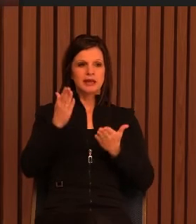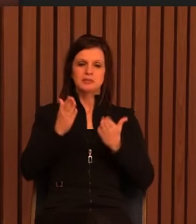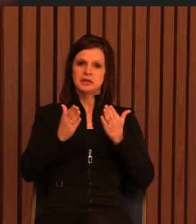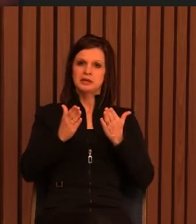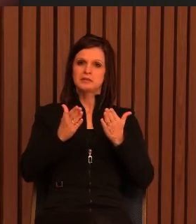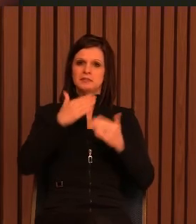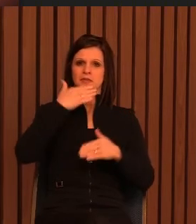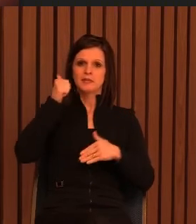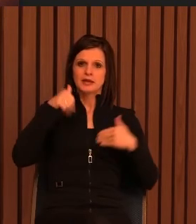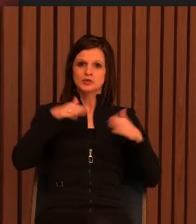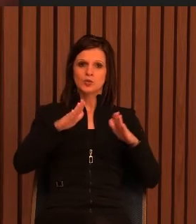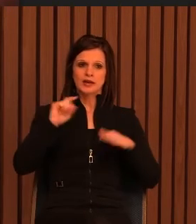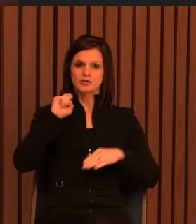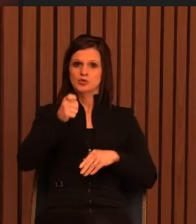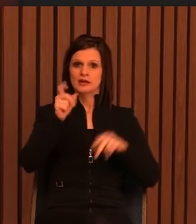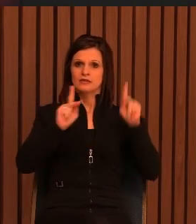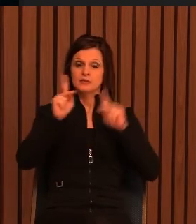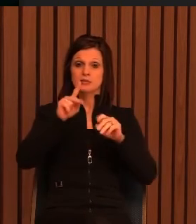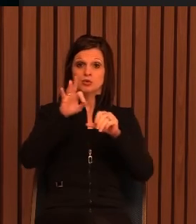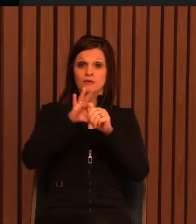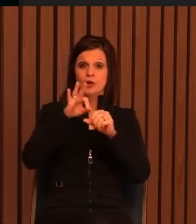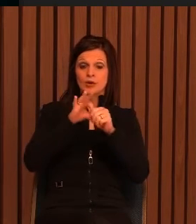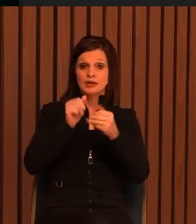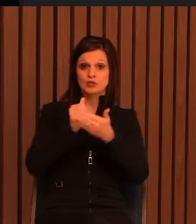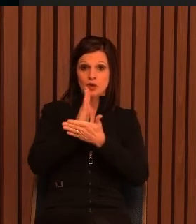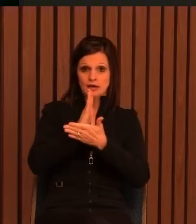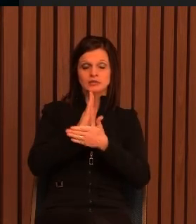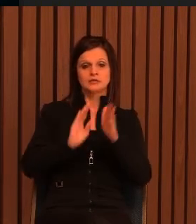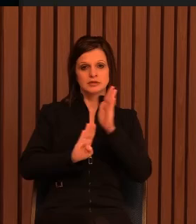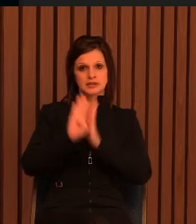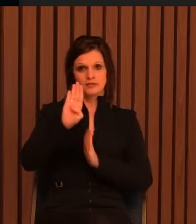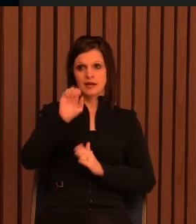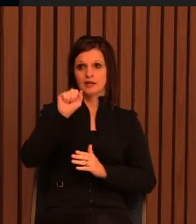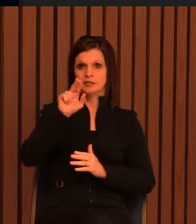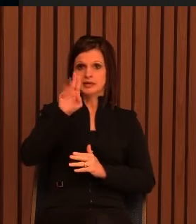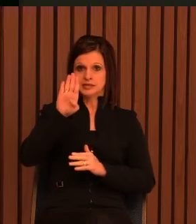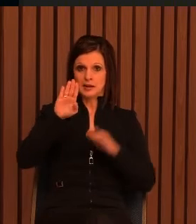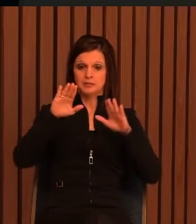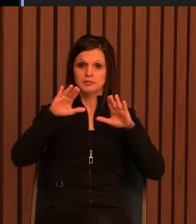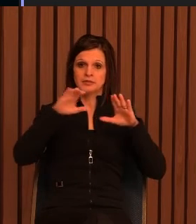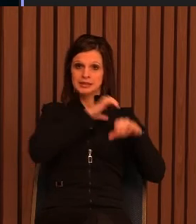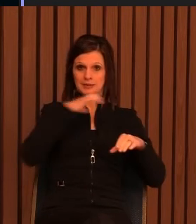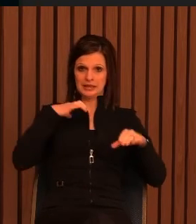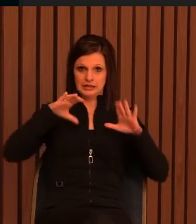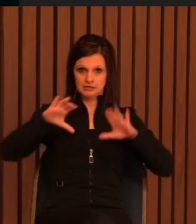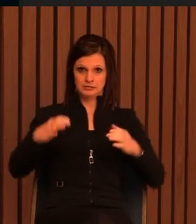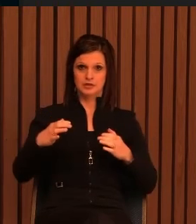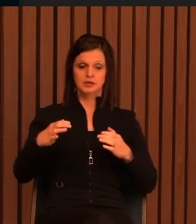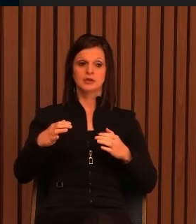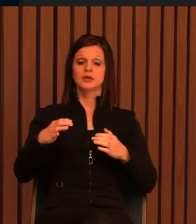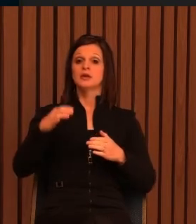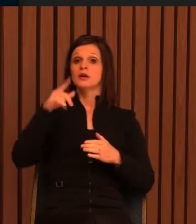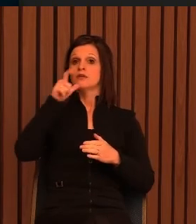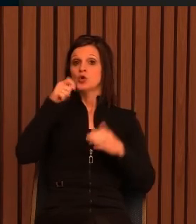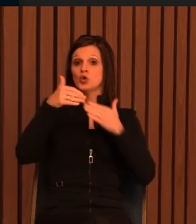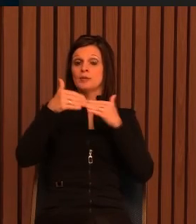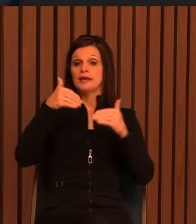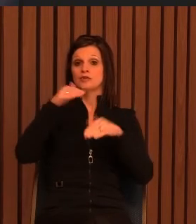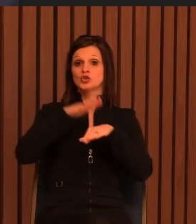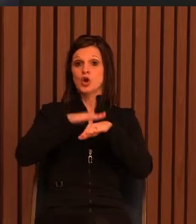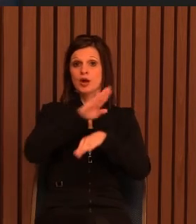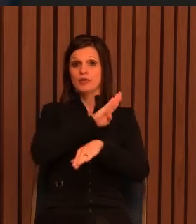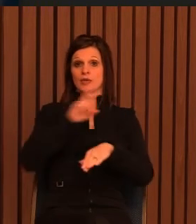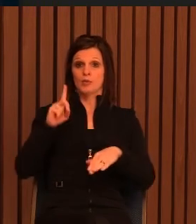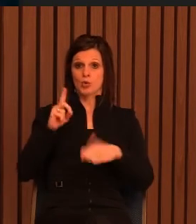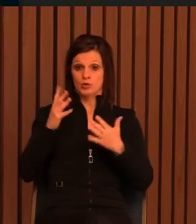people voting rights and those kinds of things, is to create a subcommittee of whoever that is on the board that would like to be